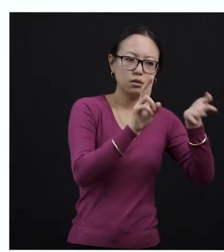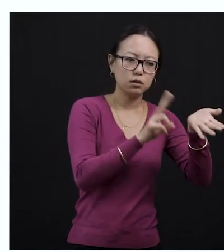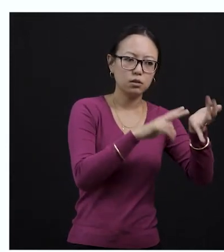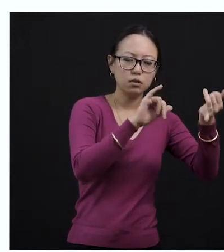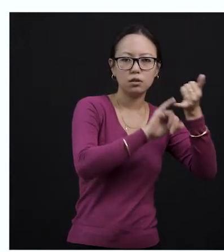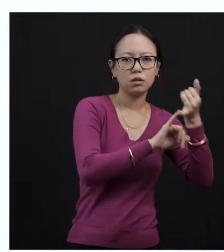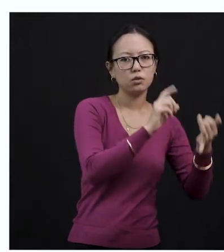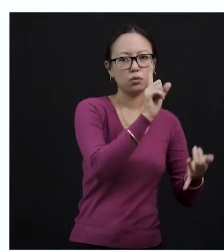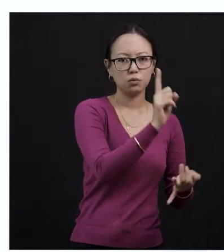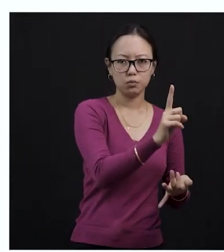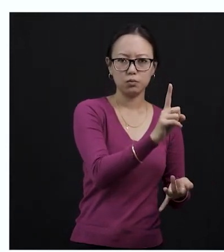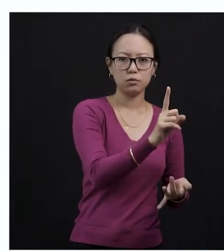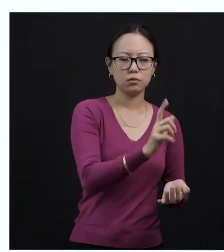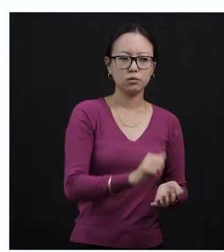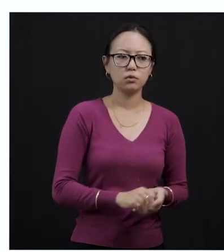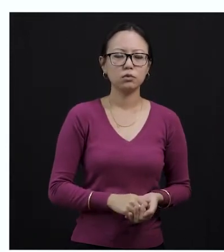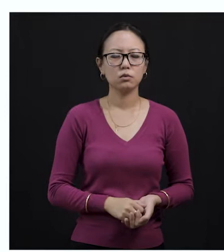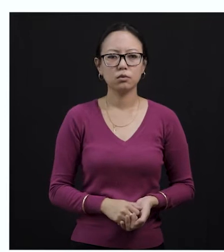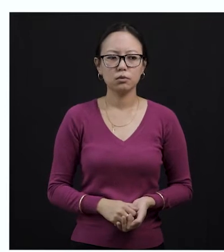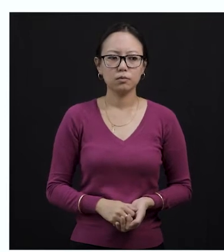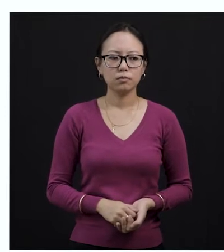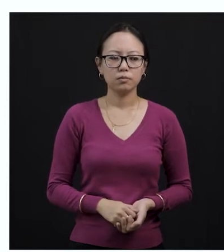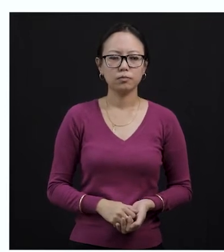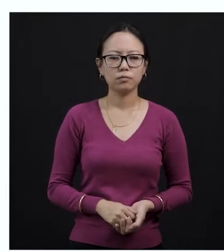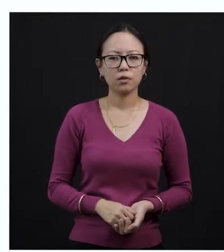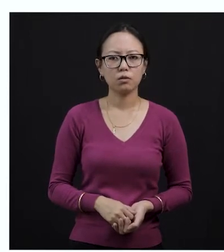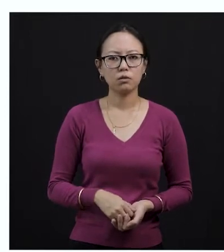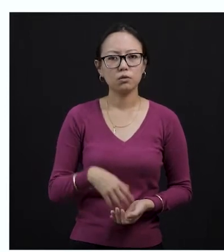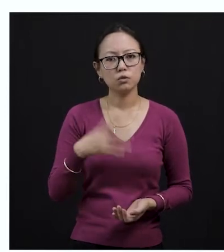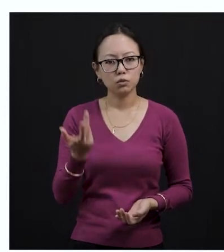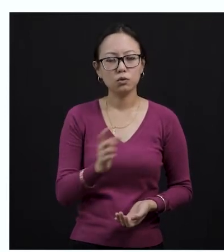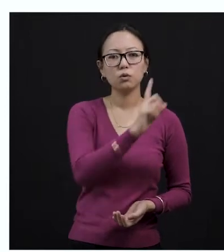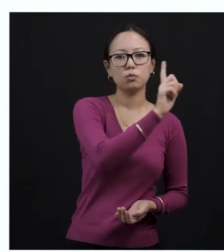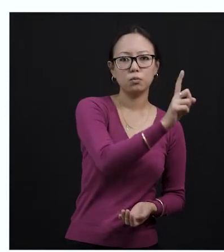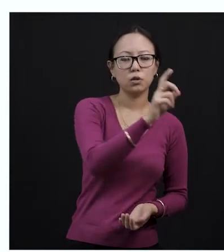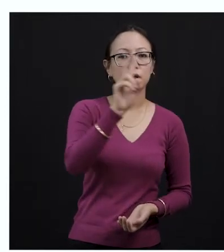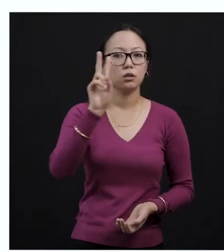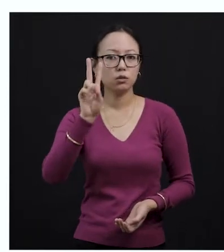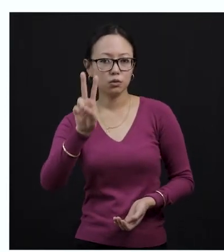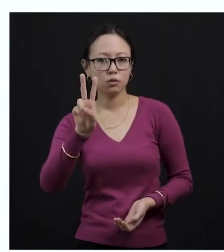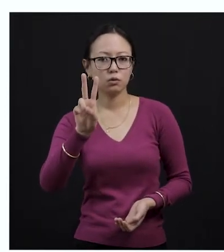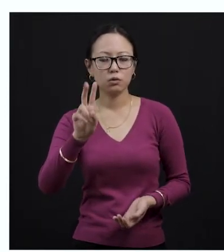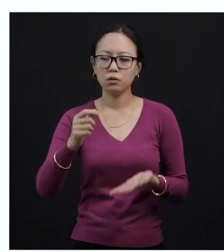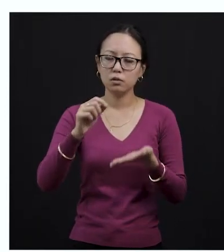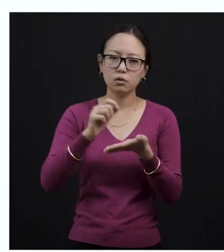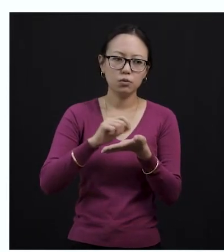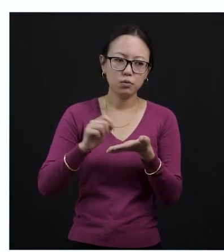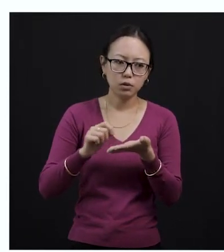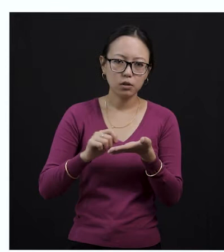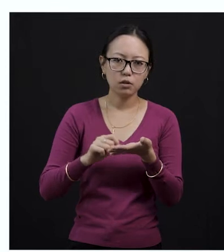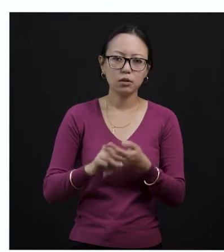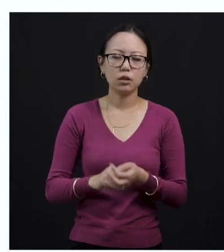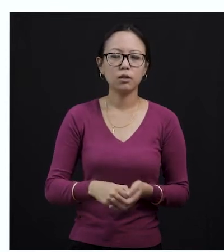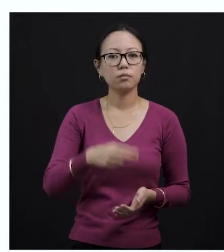because we have two red strips, okay? So when we combine 1/10 and two